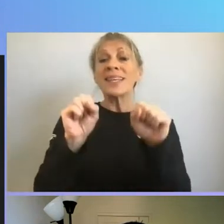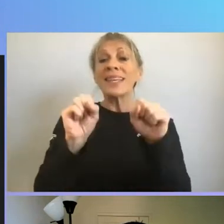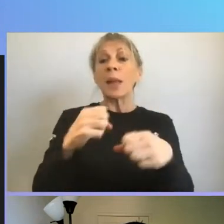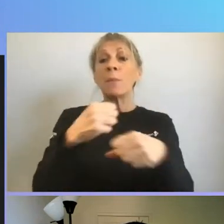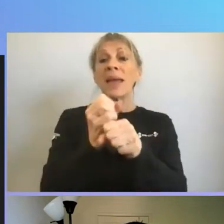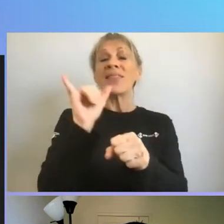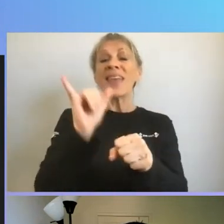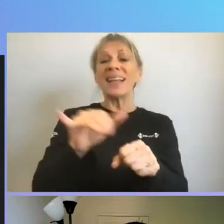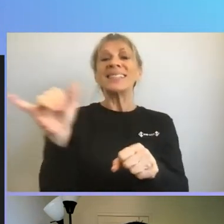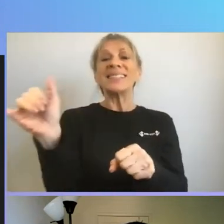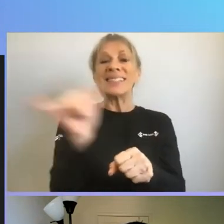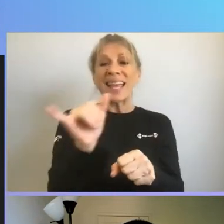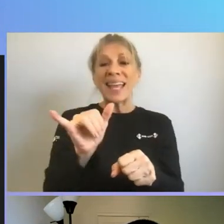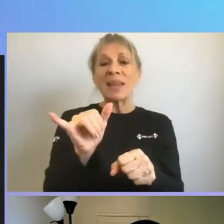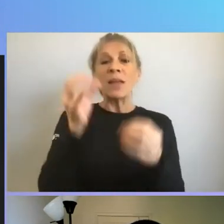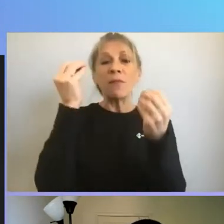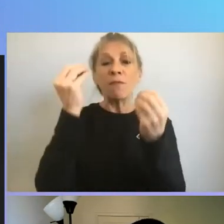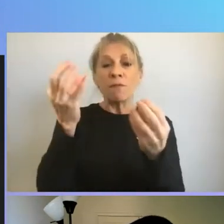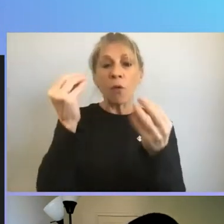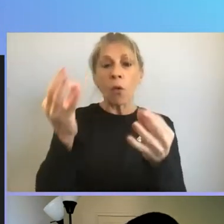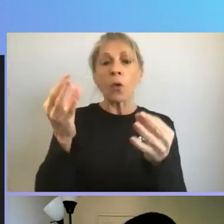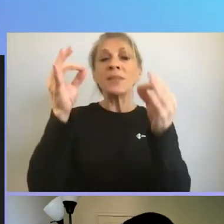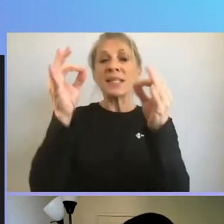informed decision.